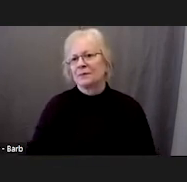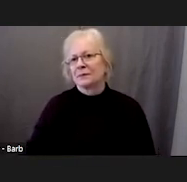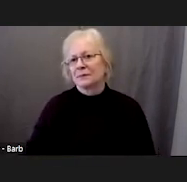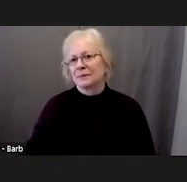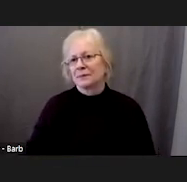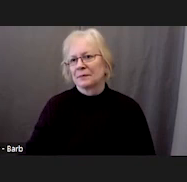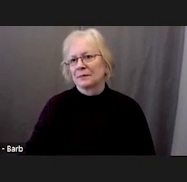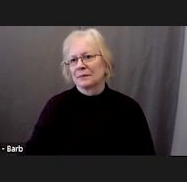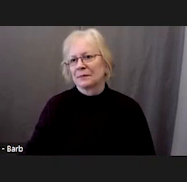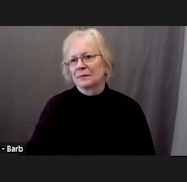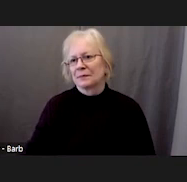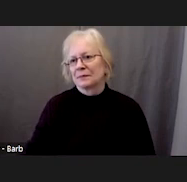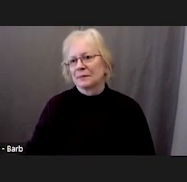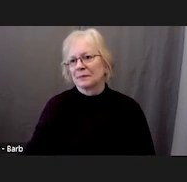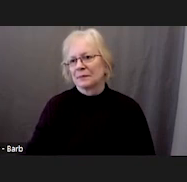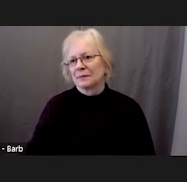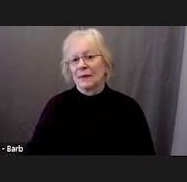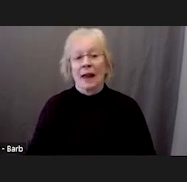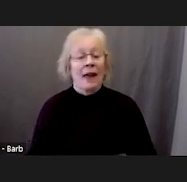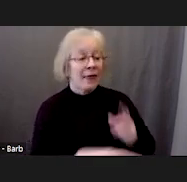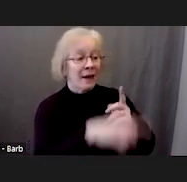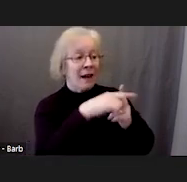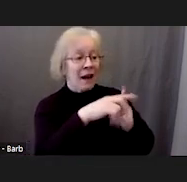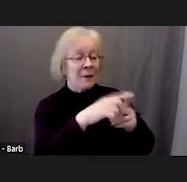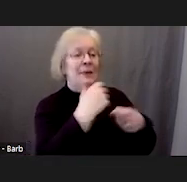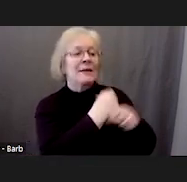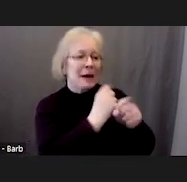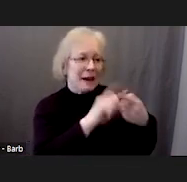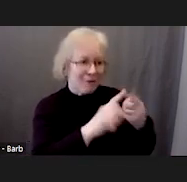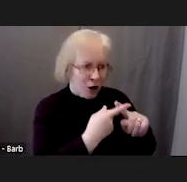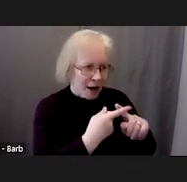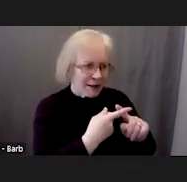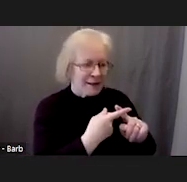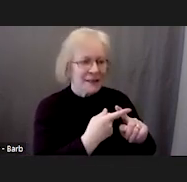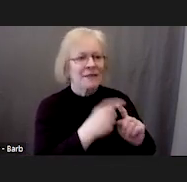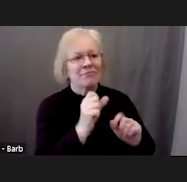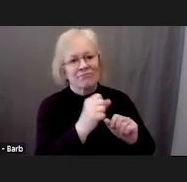the ups were making friends, but the downs were not, you know,